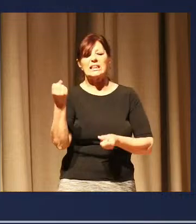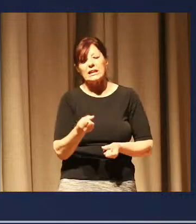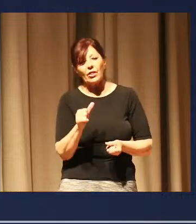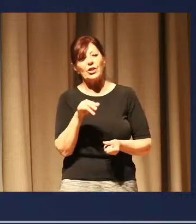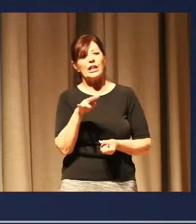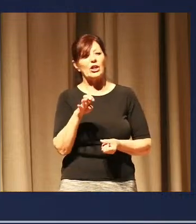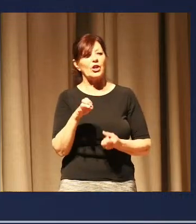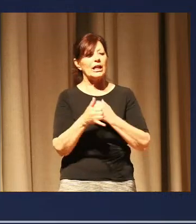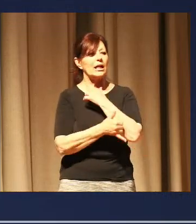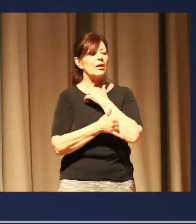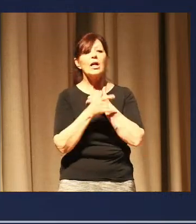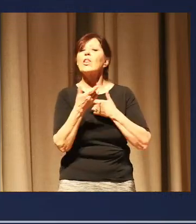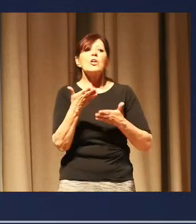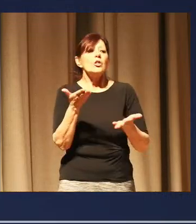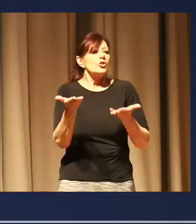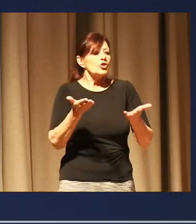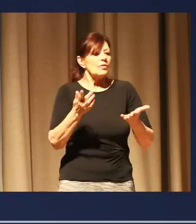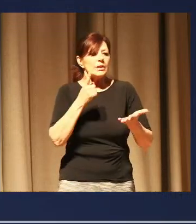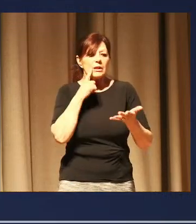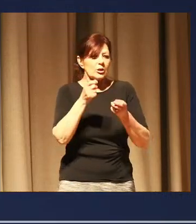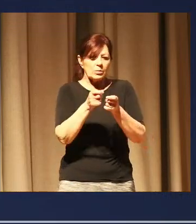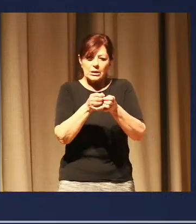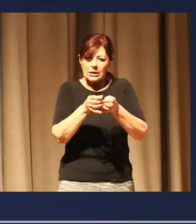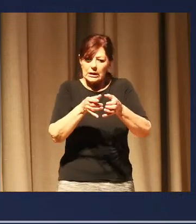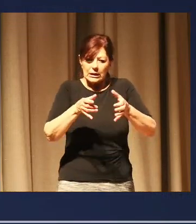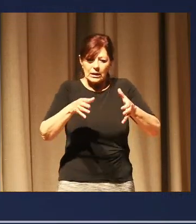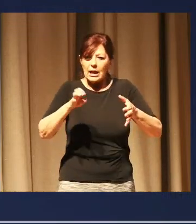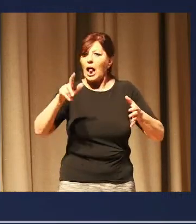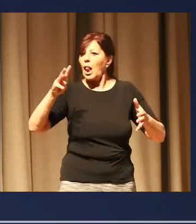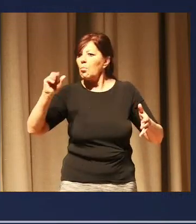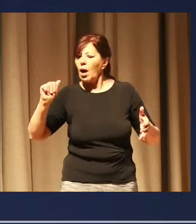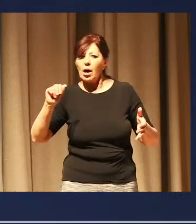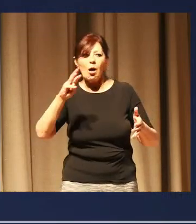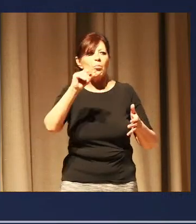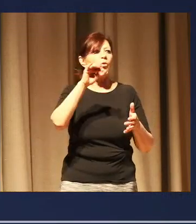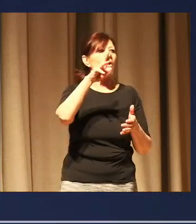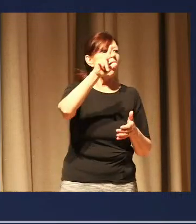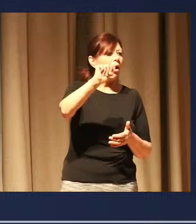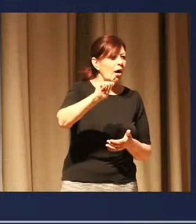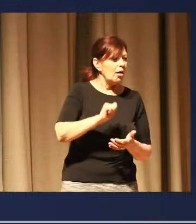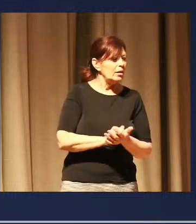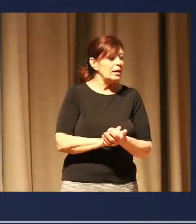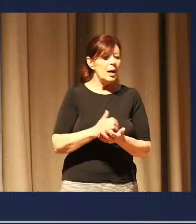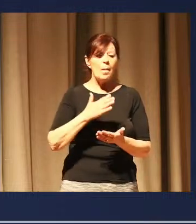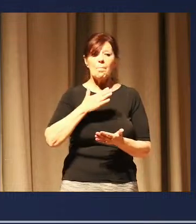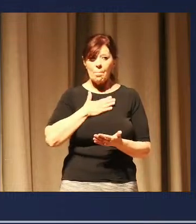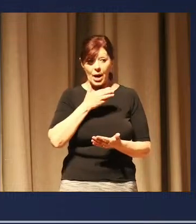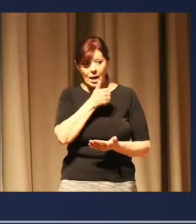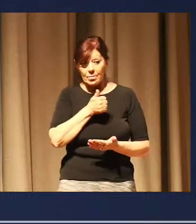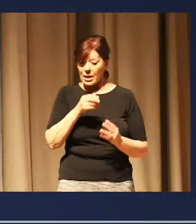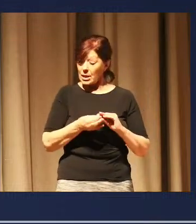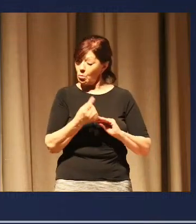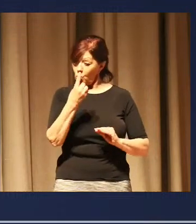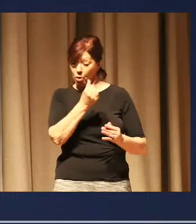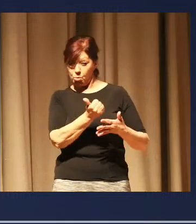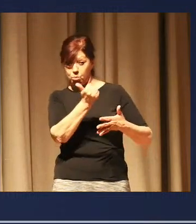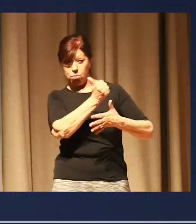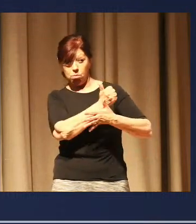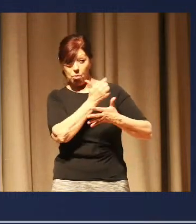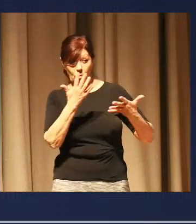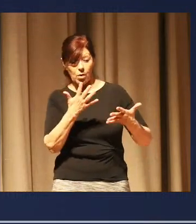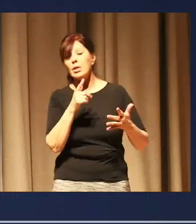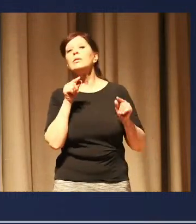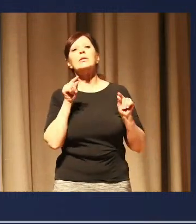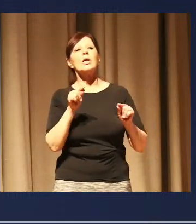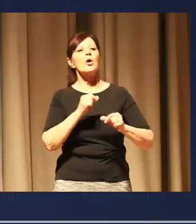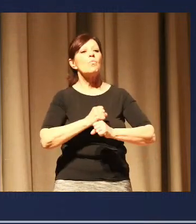County, the service has just been expanded into Elma and Marilla. My administration's #1 priority has always